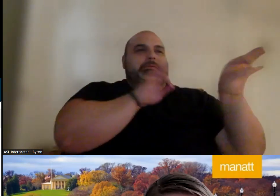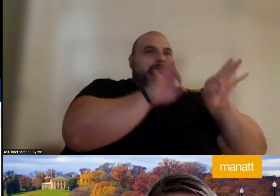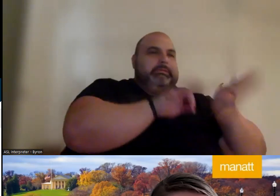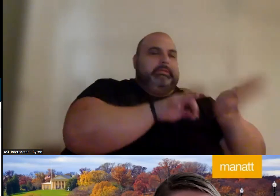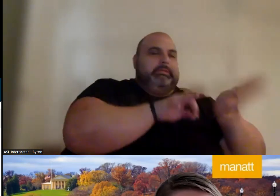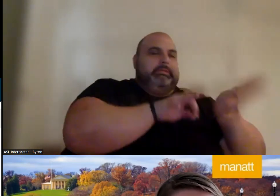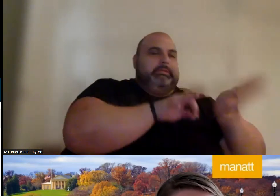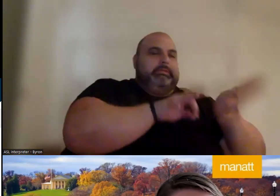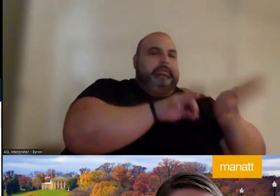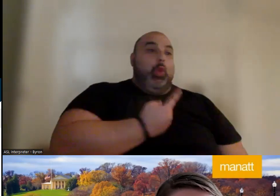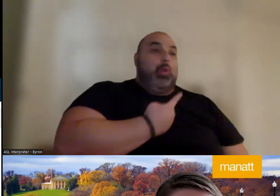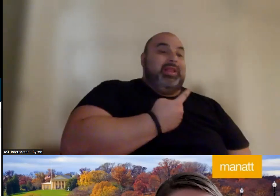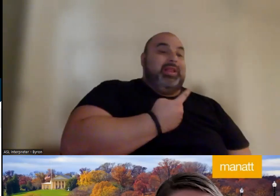two.